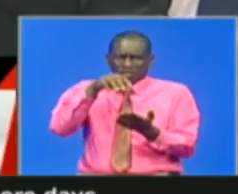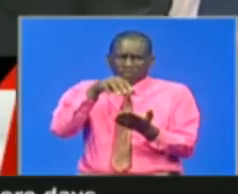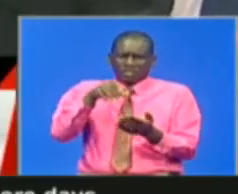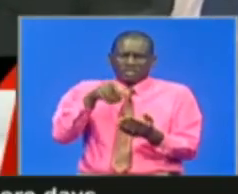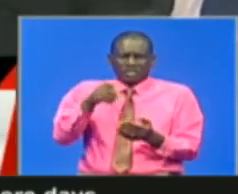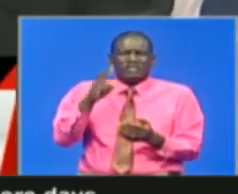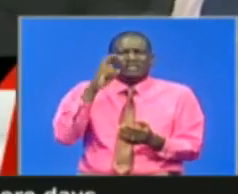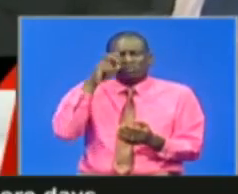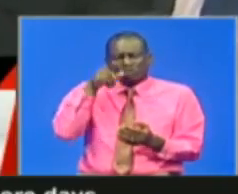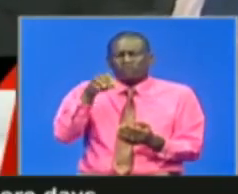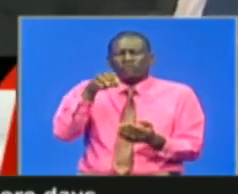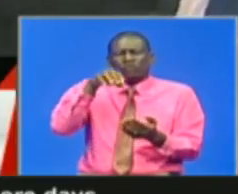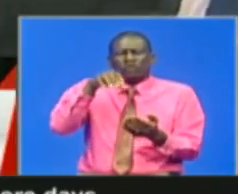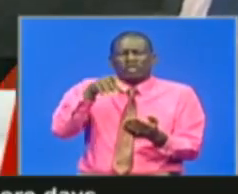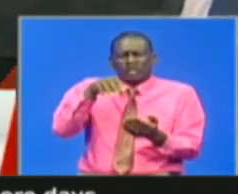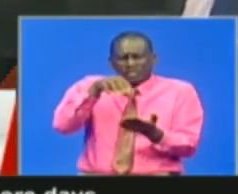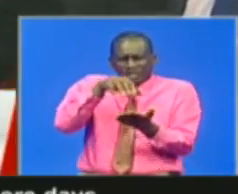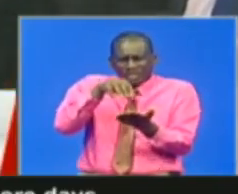suspects,